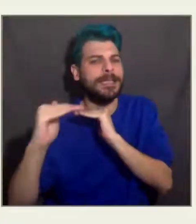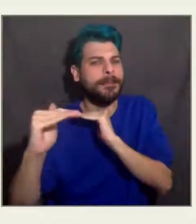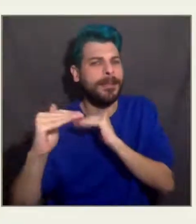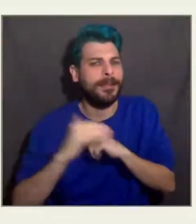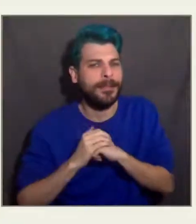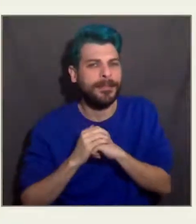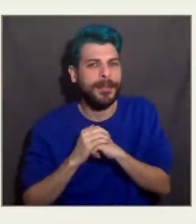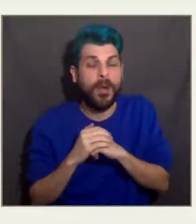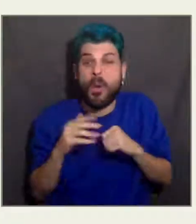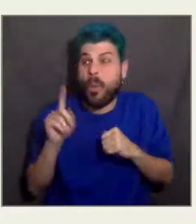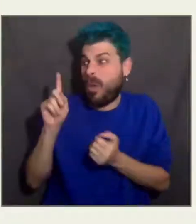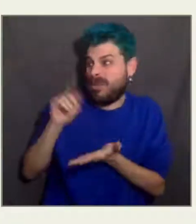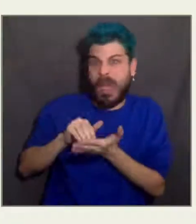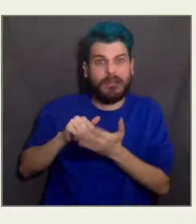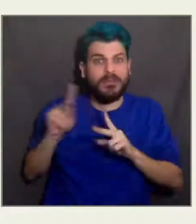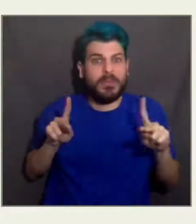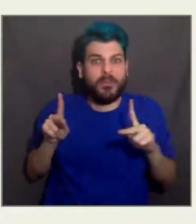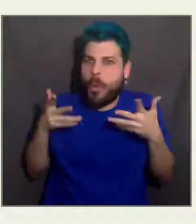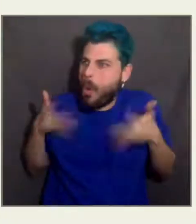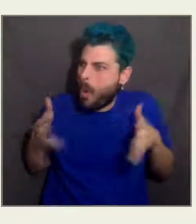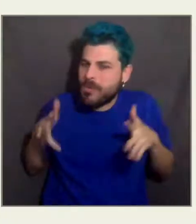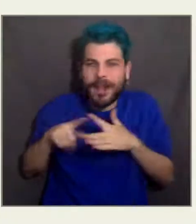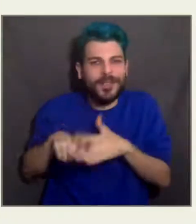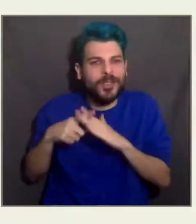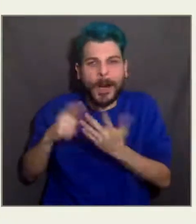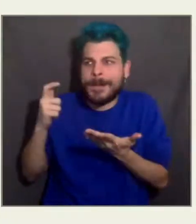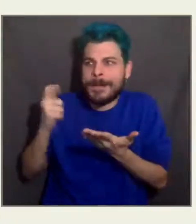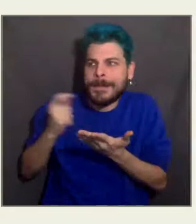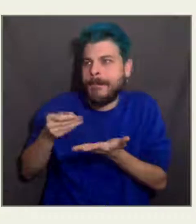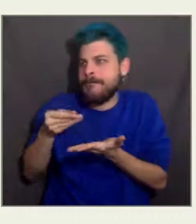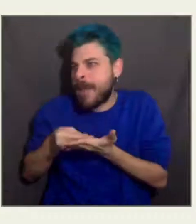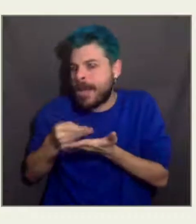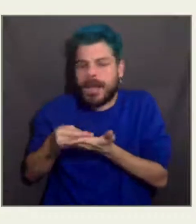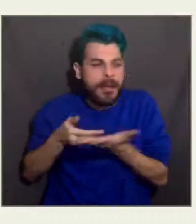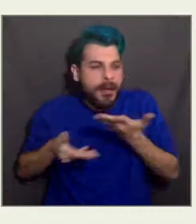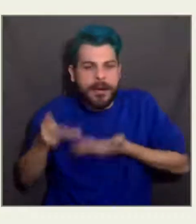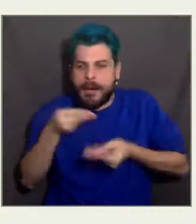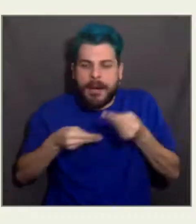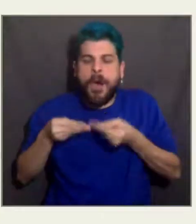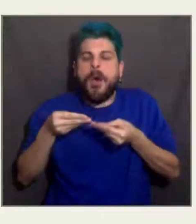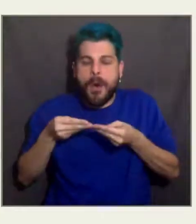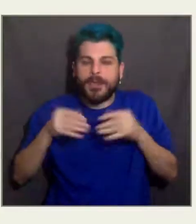have already received funding to help stay in their homes and avoid living on the street.